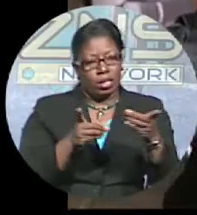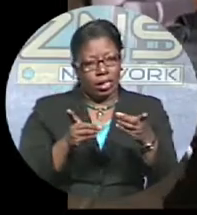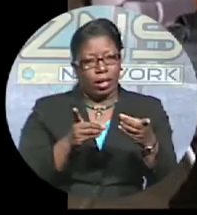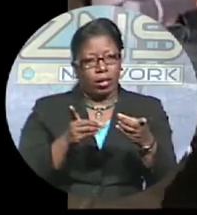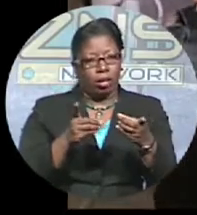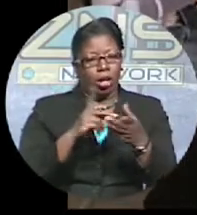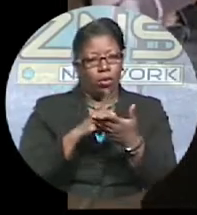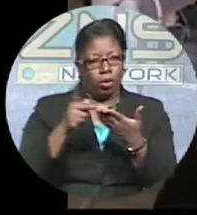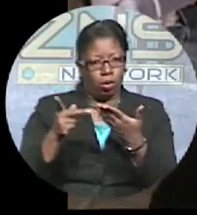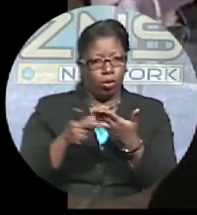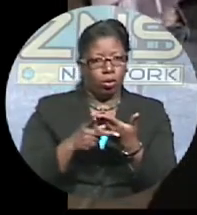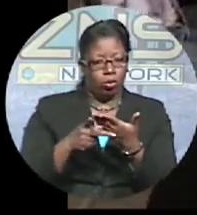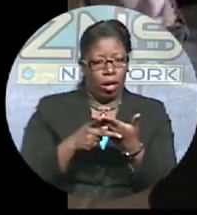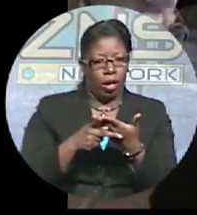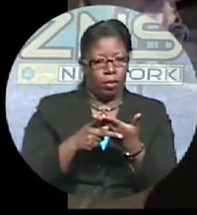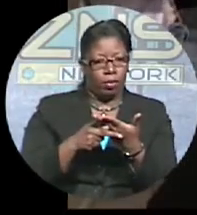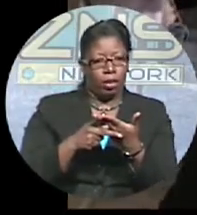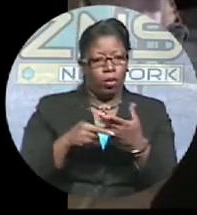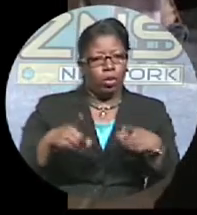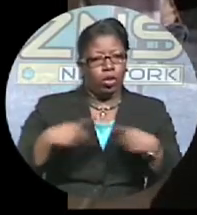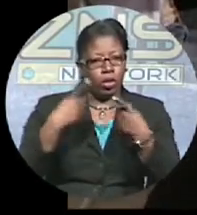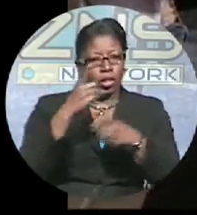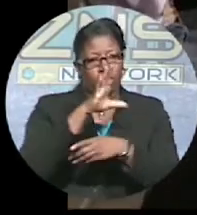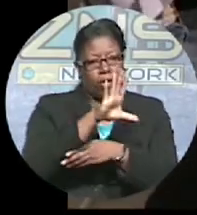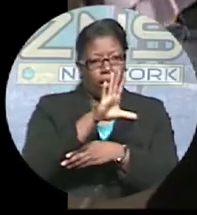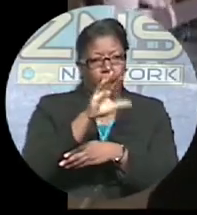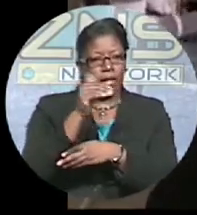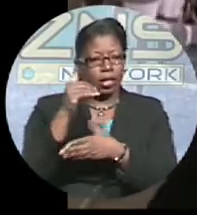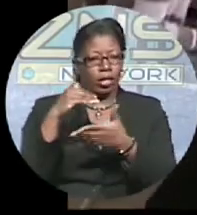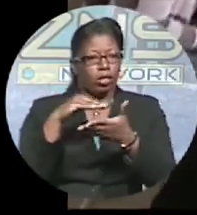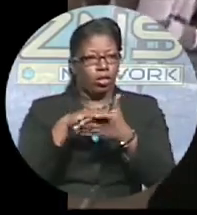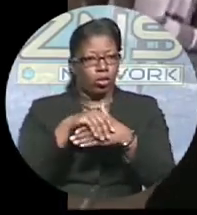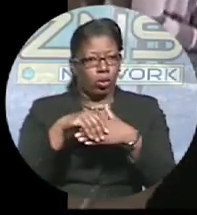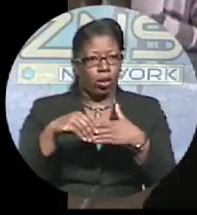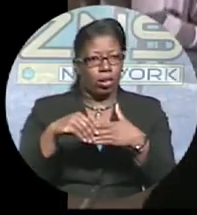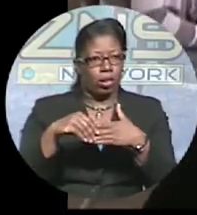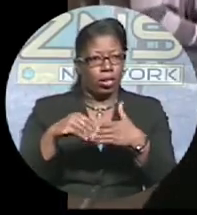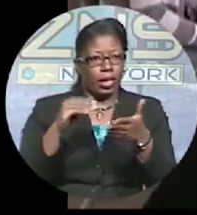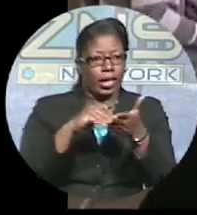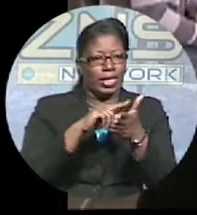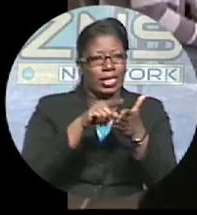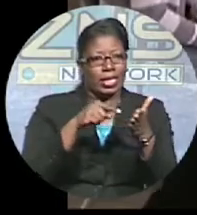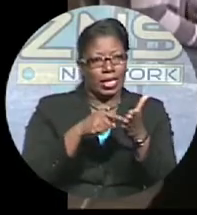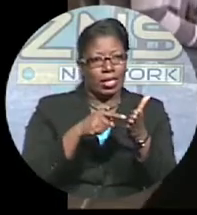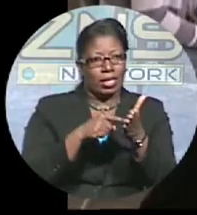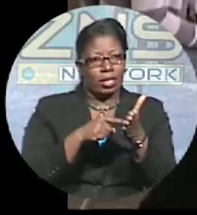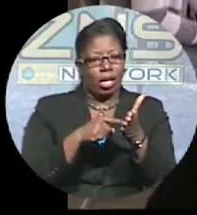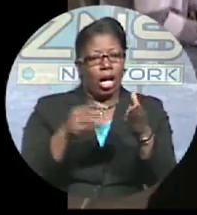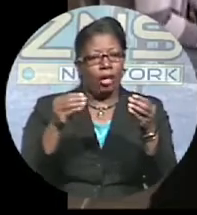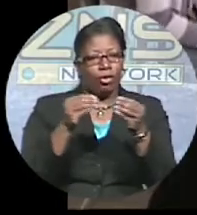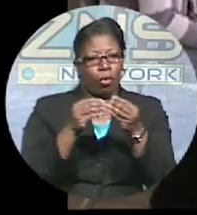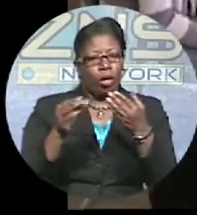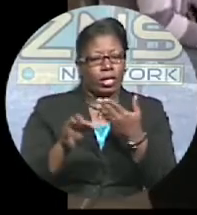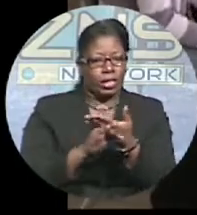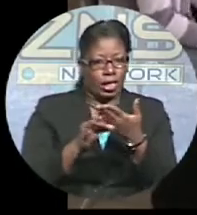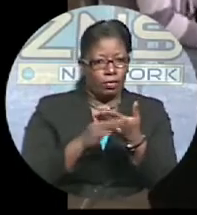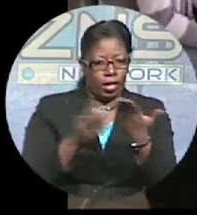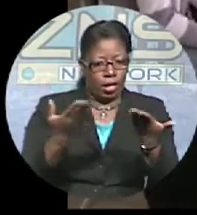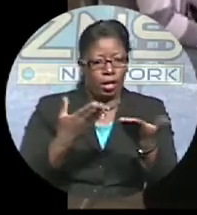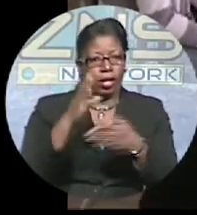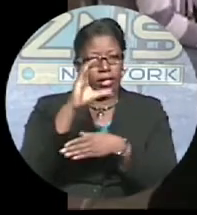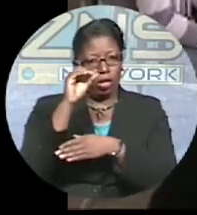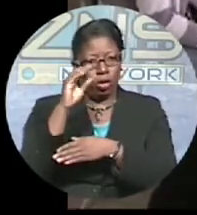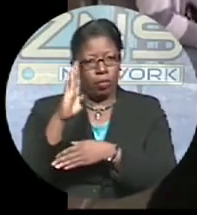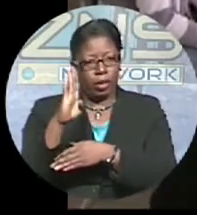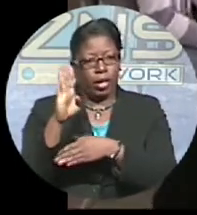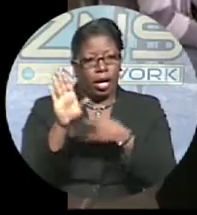from $5,000 to $10,000 towards this program. One of my other major platform points is looking at more safety initiatives here at the college, looking at how we can